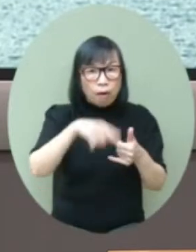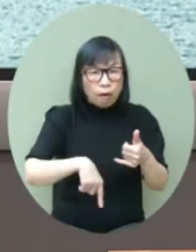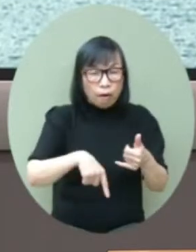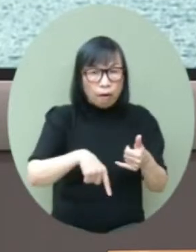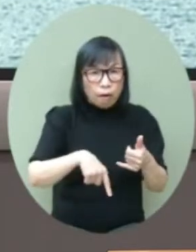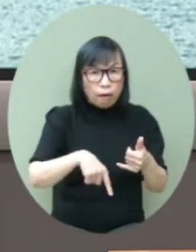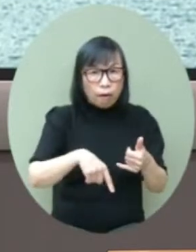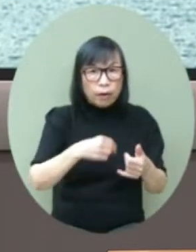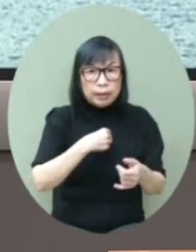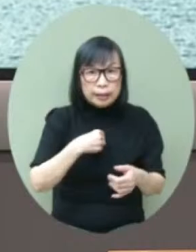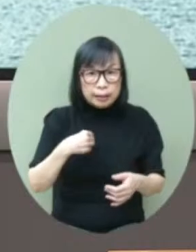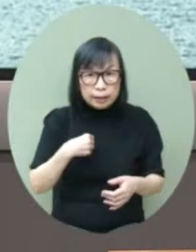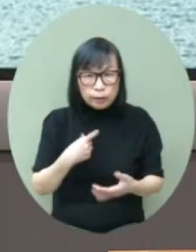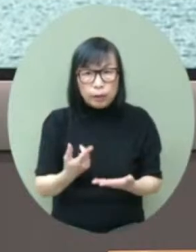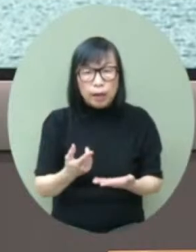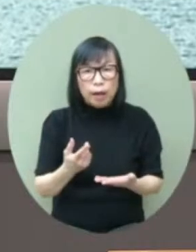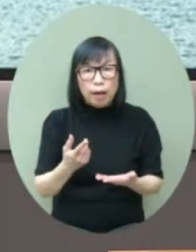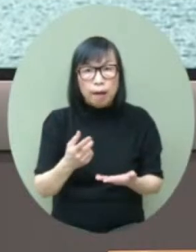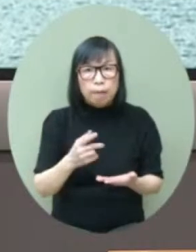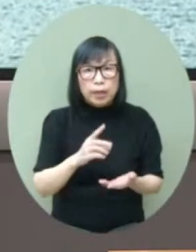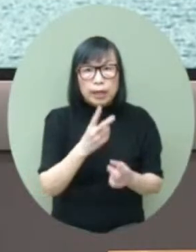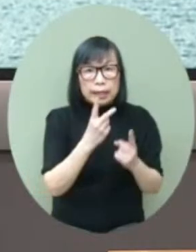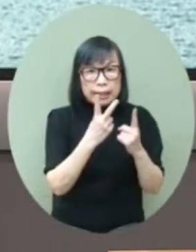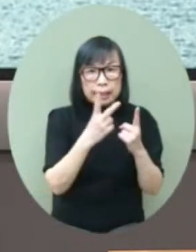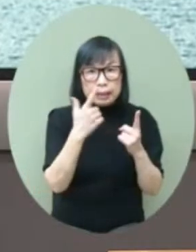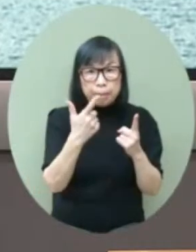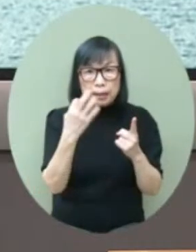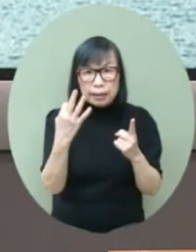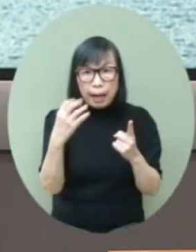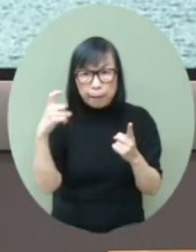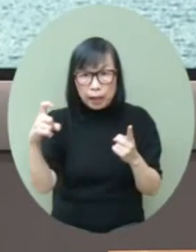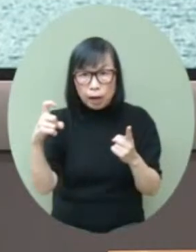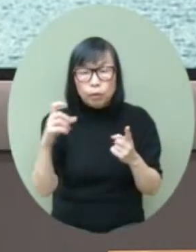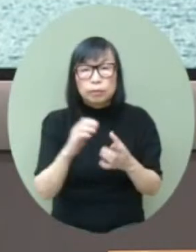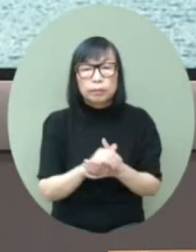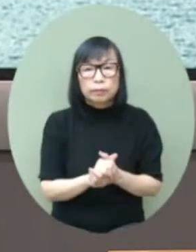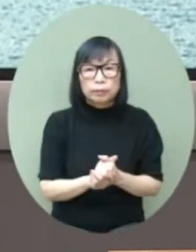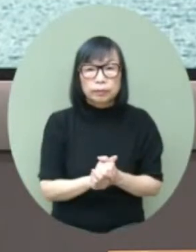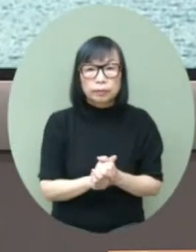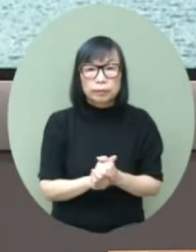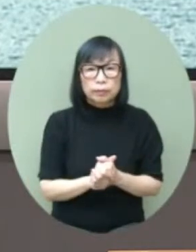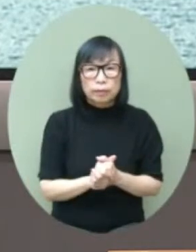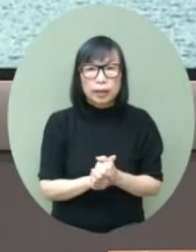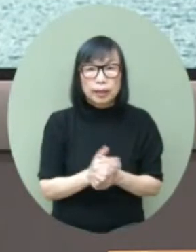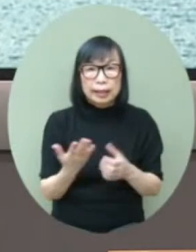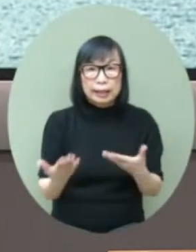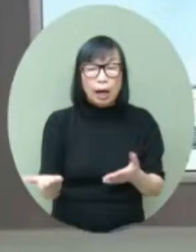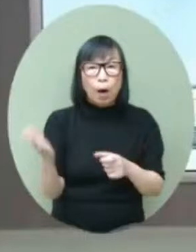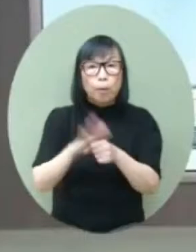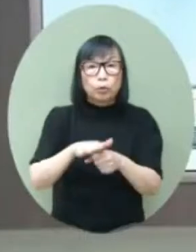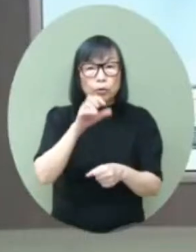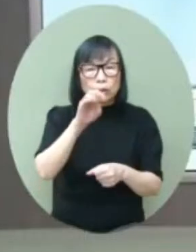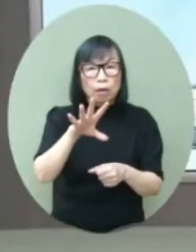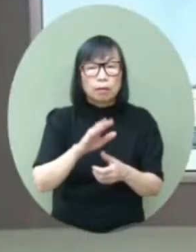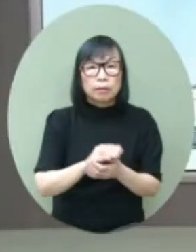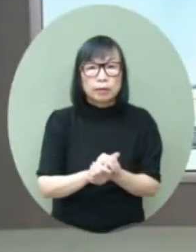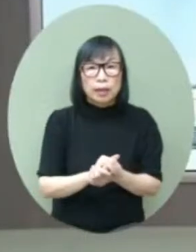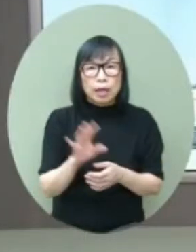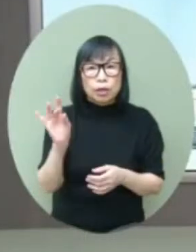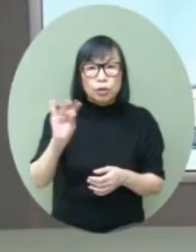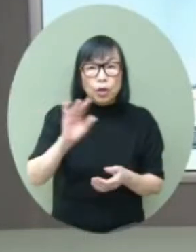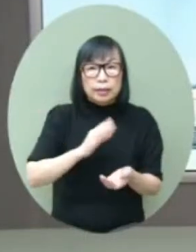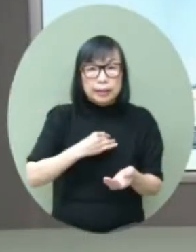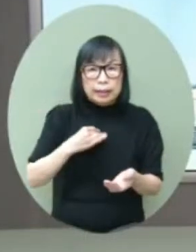U case, the person who went to the clinic at Hong Kong U is 12639.